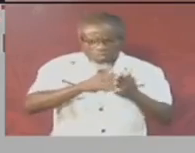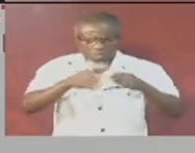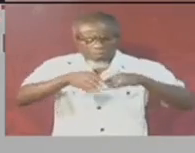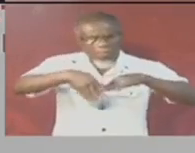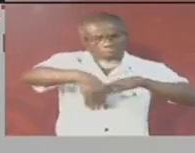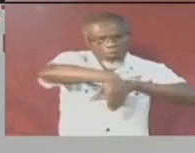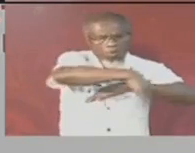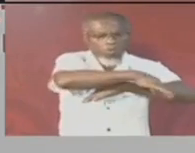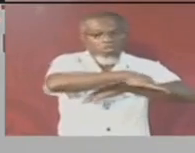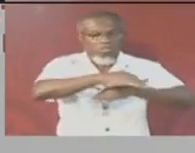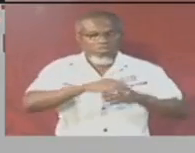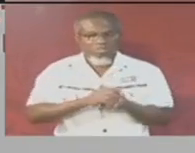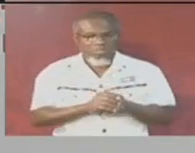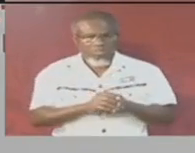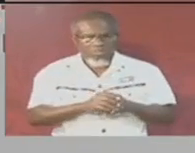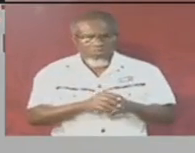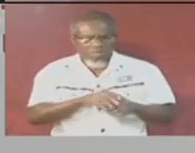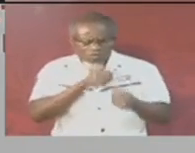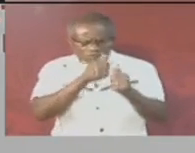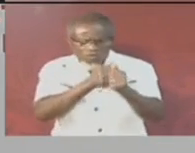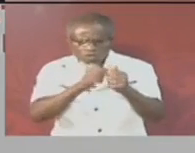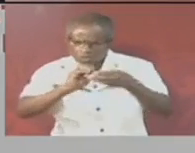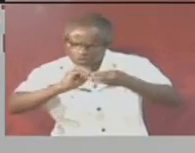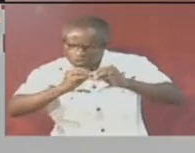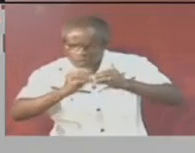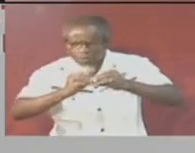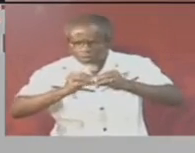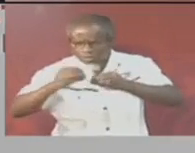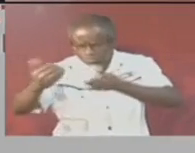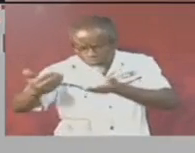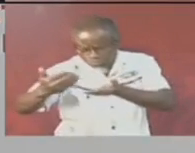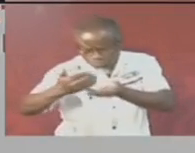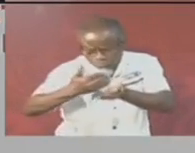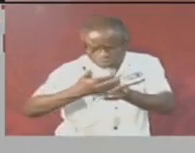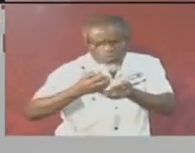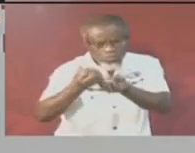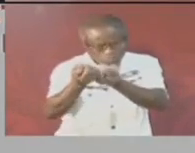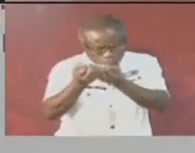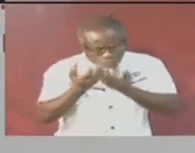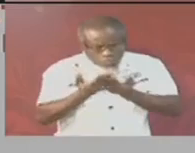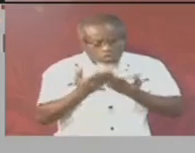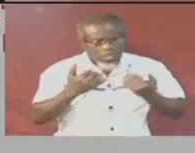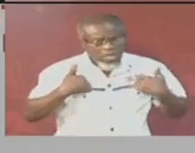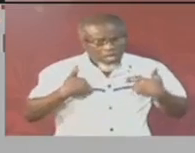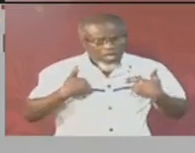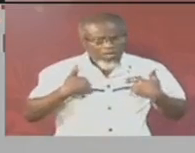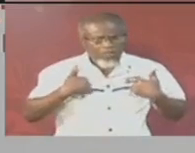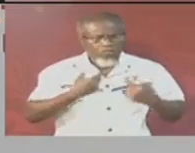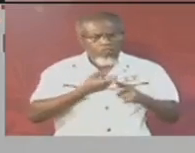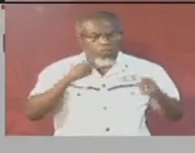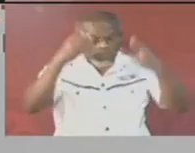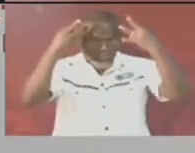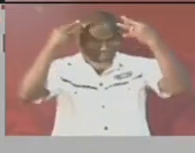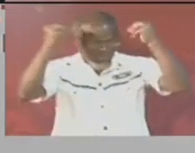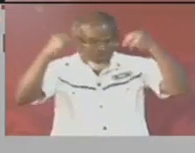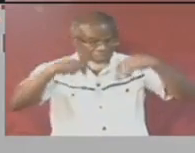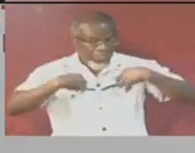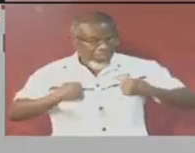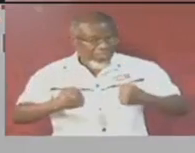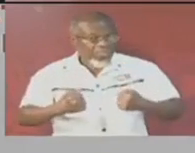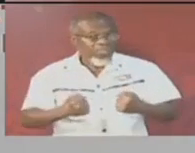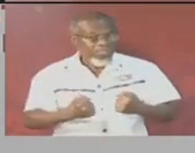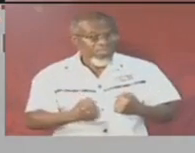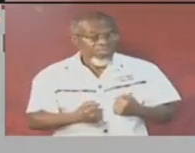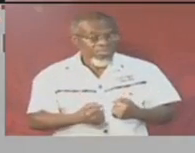based on the statistics and based on the submission of the Minister of Health in that regard. Until those